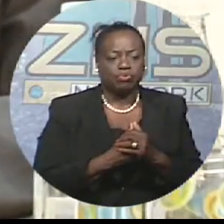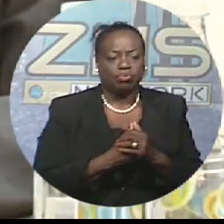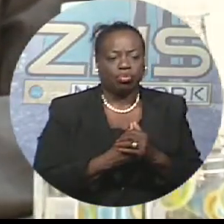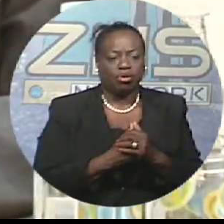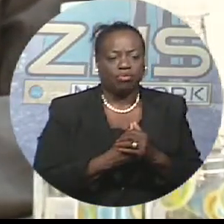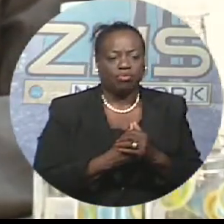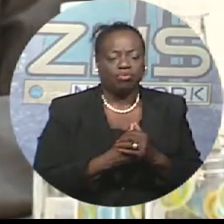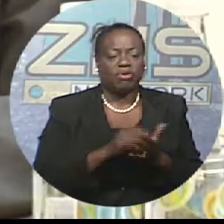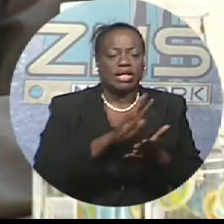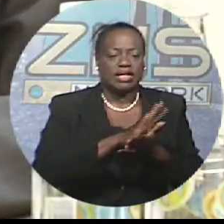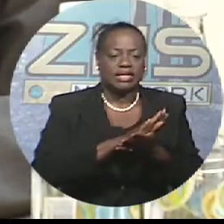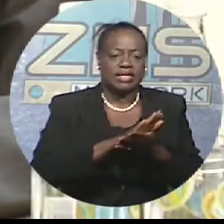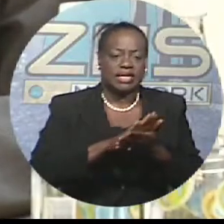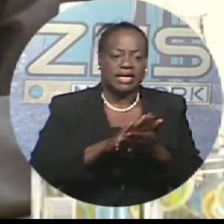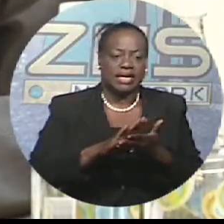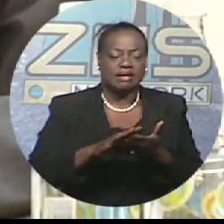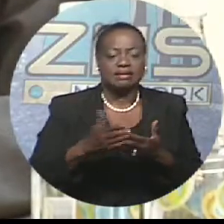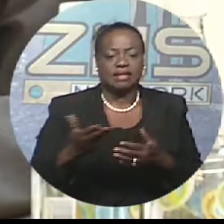cleaning supplies,